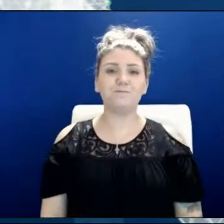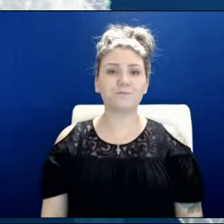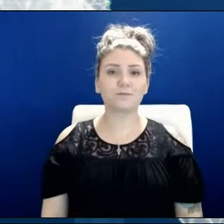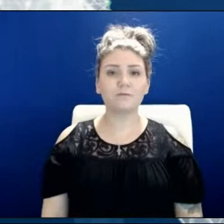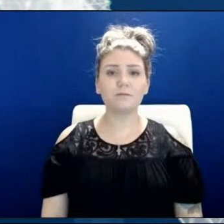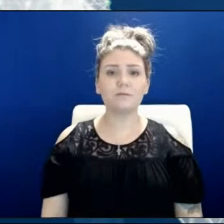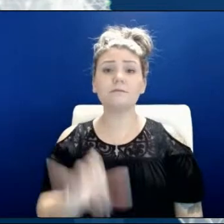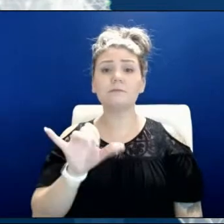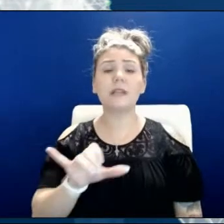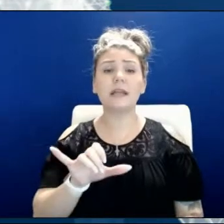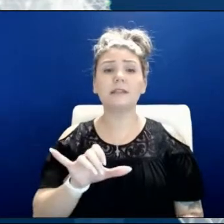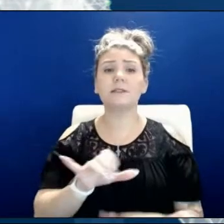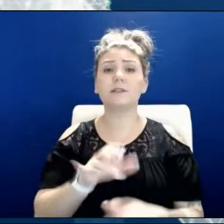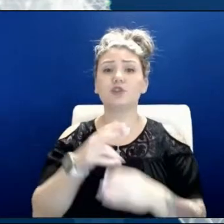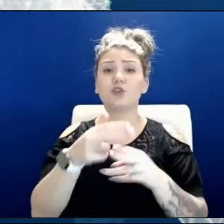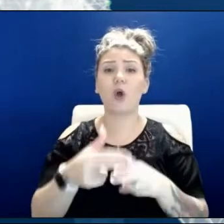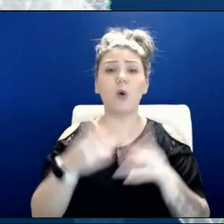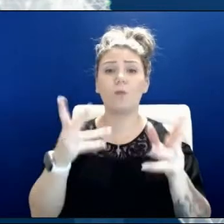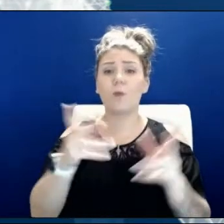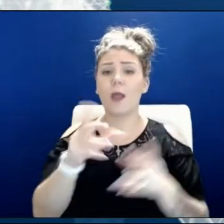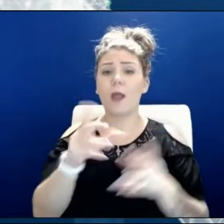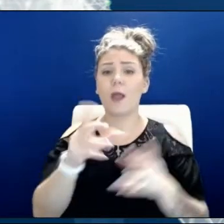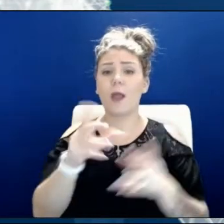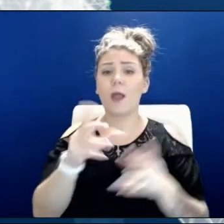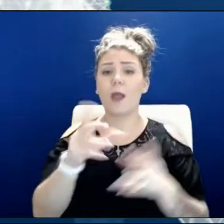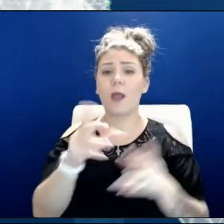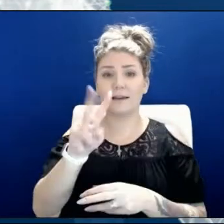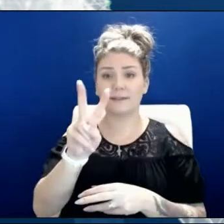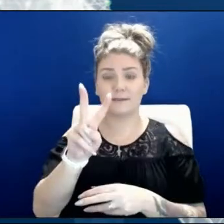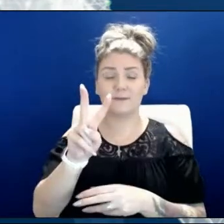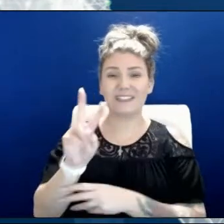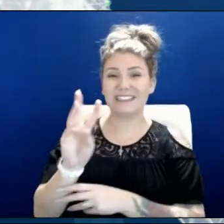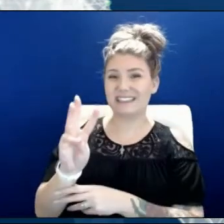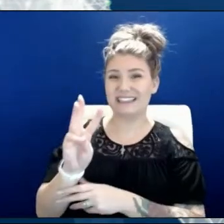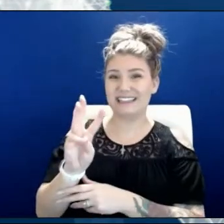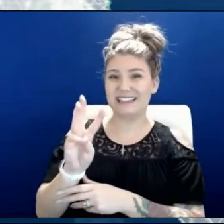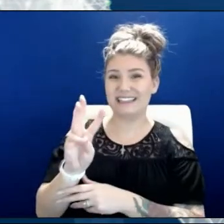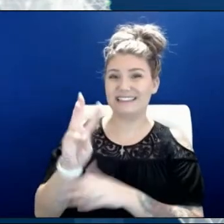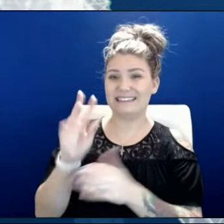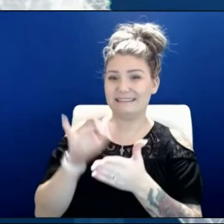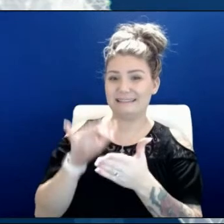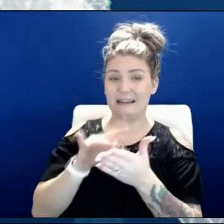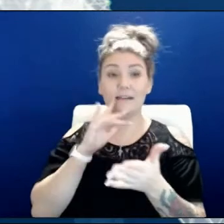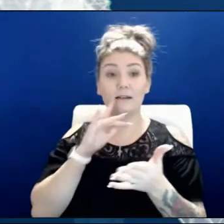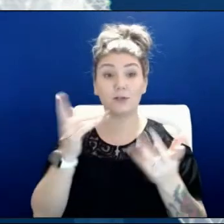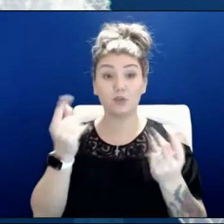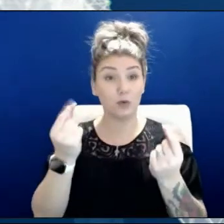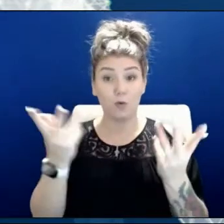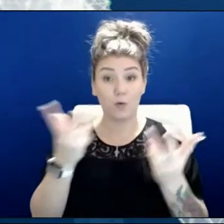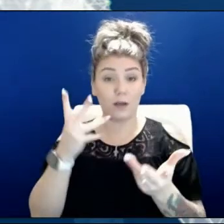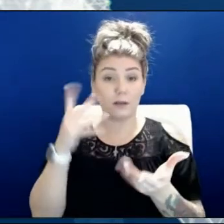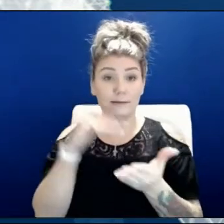Active-6 study. We are studying ivermectin,